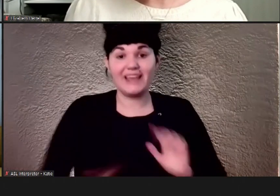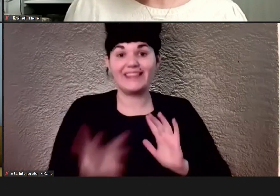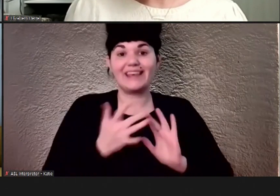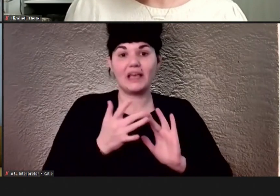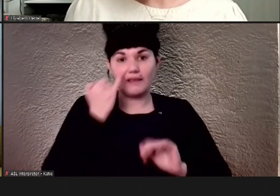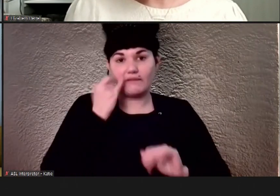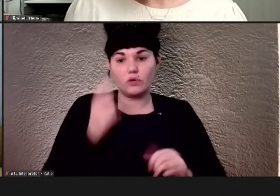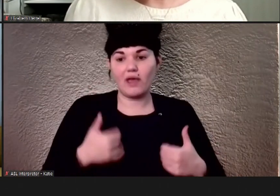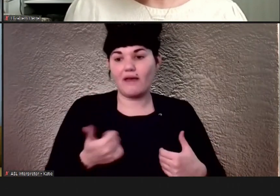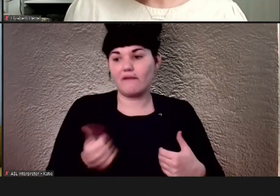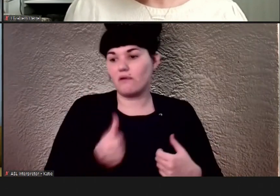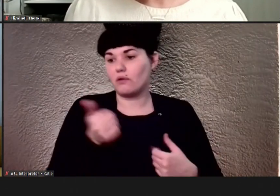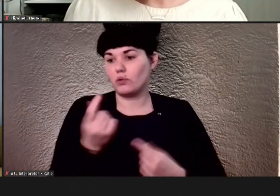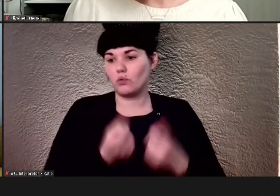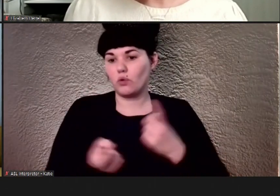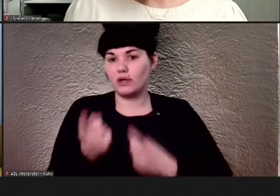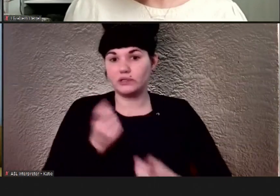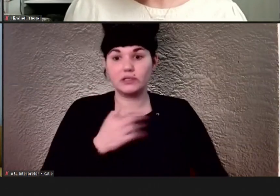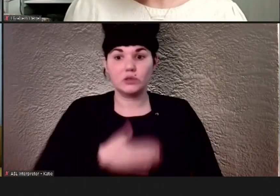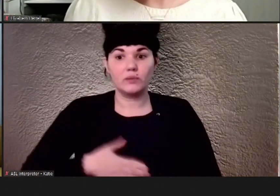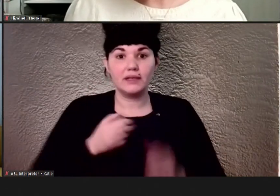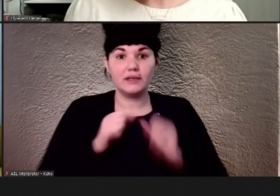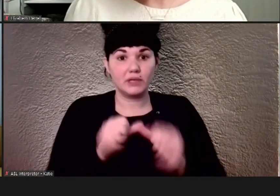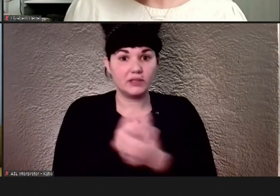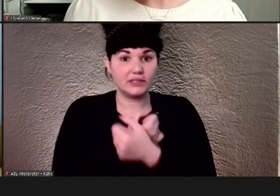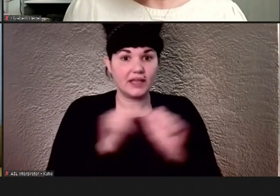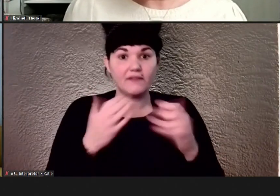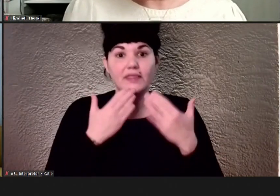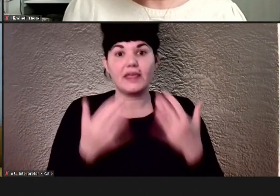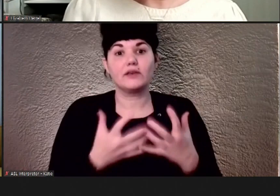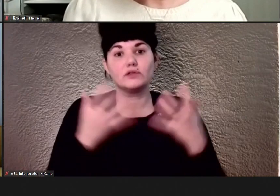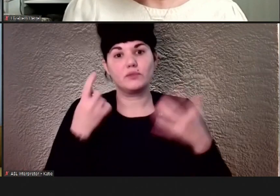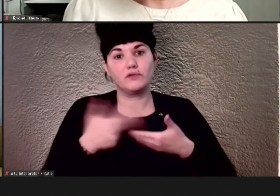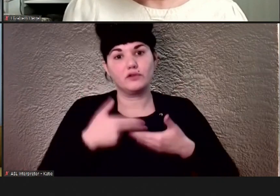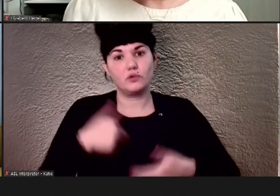questions. And with that, please stay safe, and thank you so much for joining us this morning.